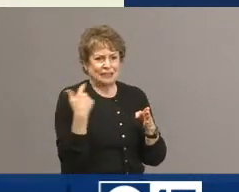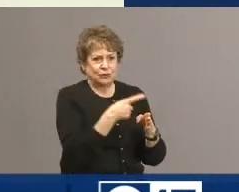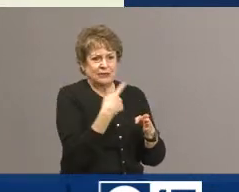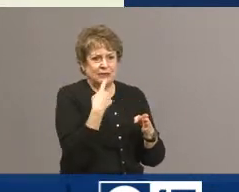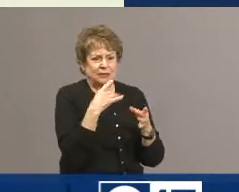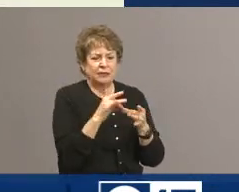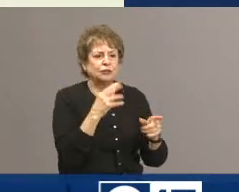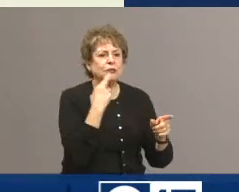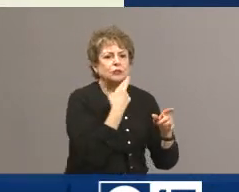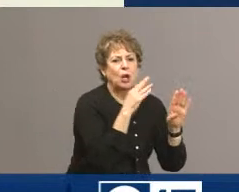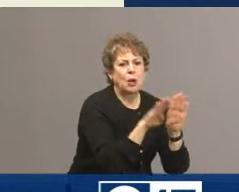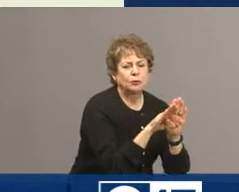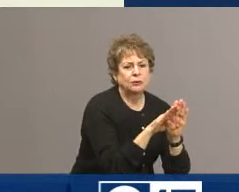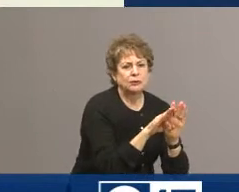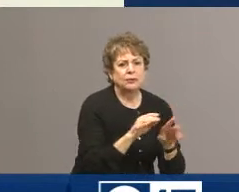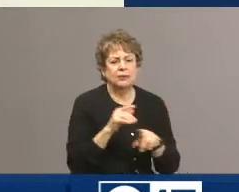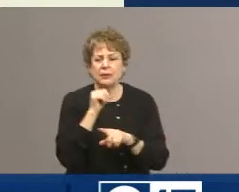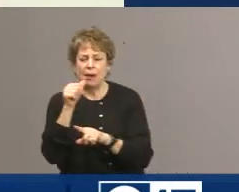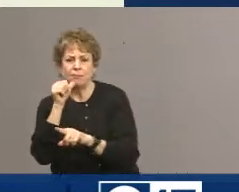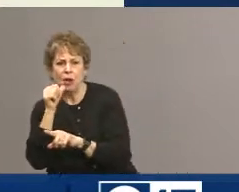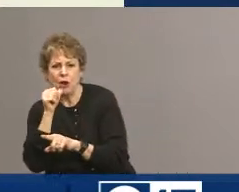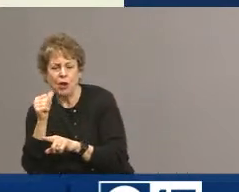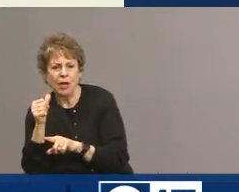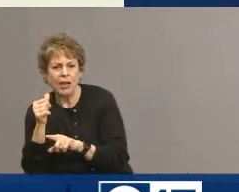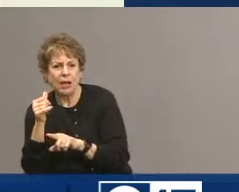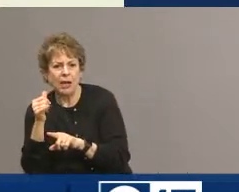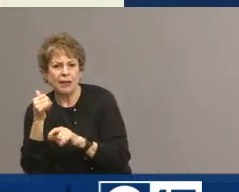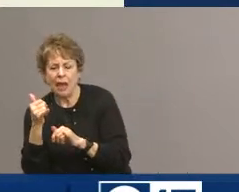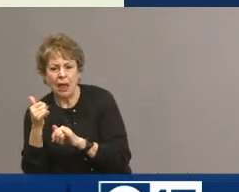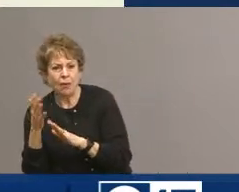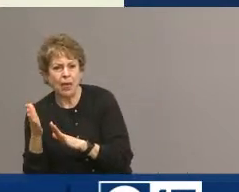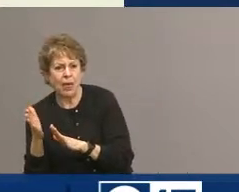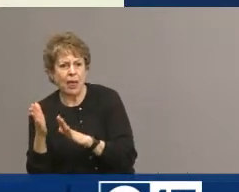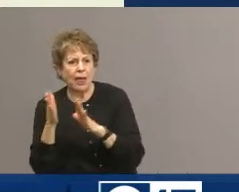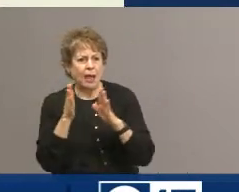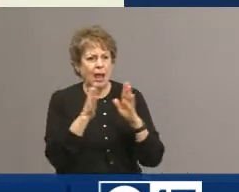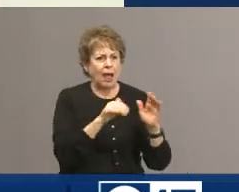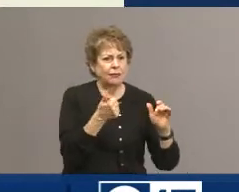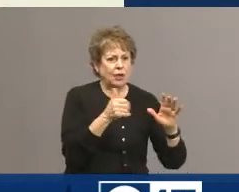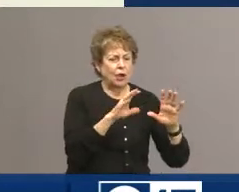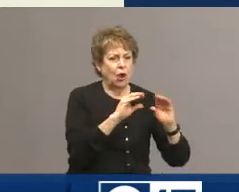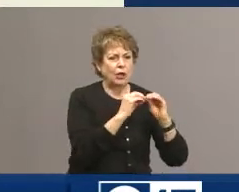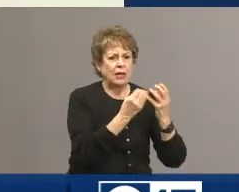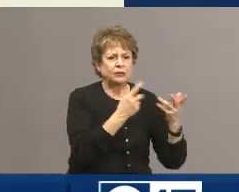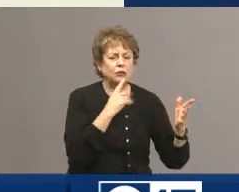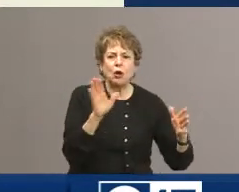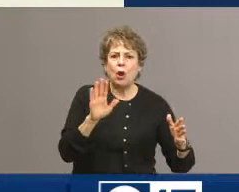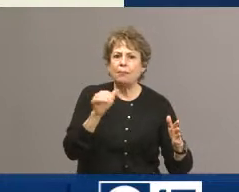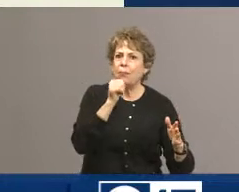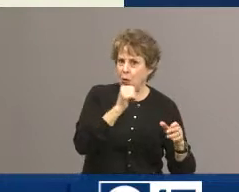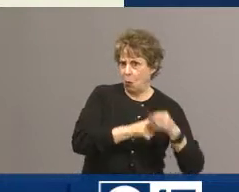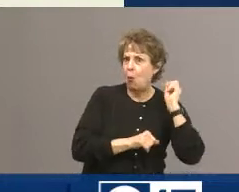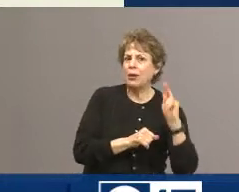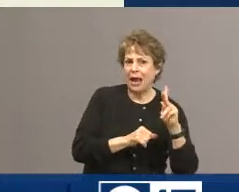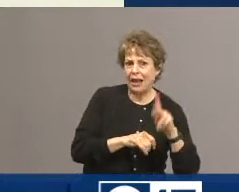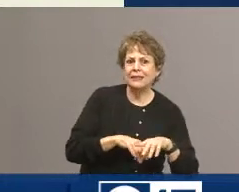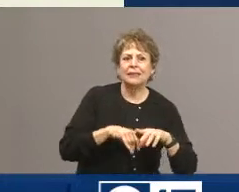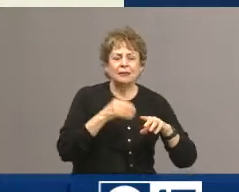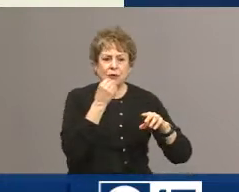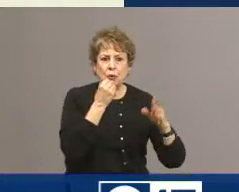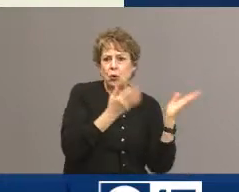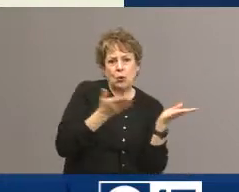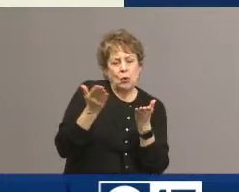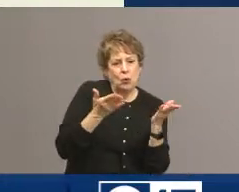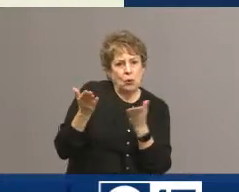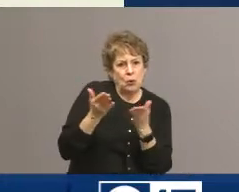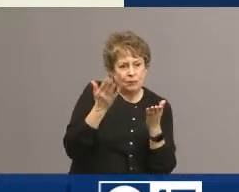food, and you allowed that to continue as shown by what happened in Scottsdale and Tempe. Did you screw